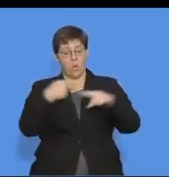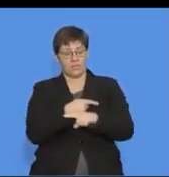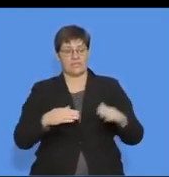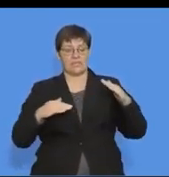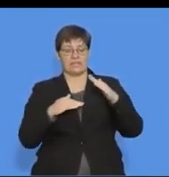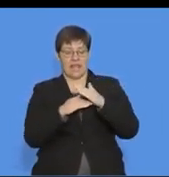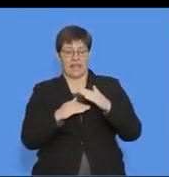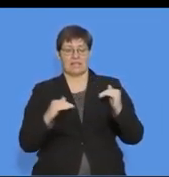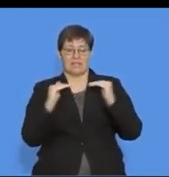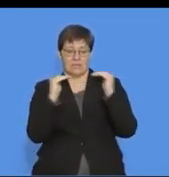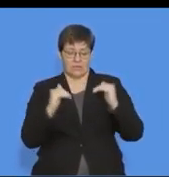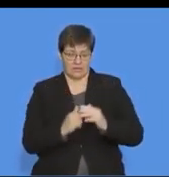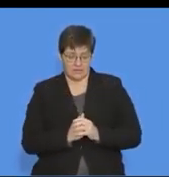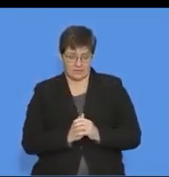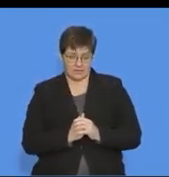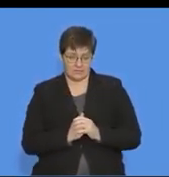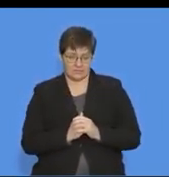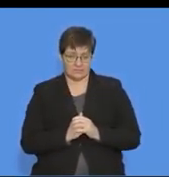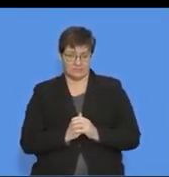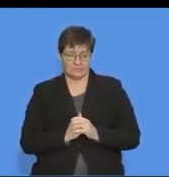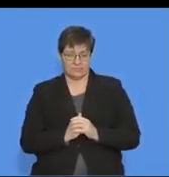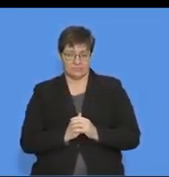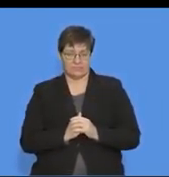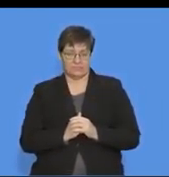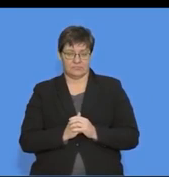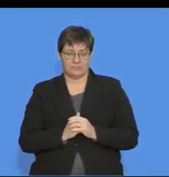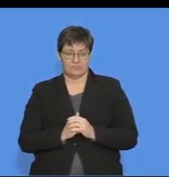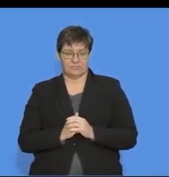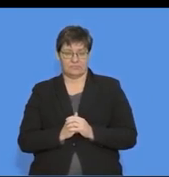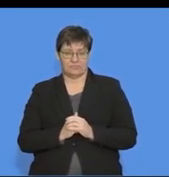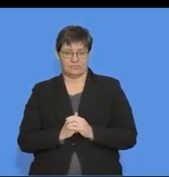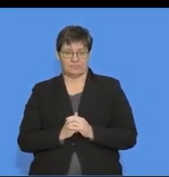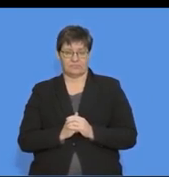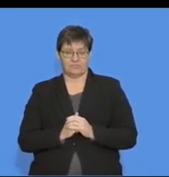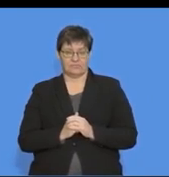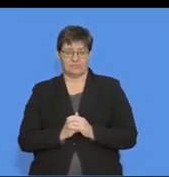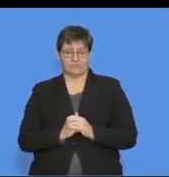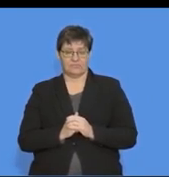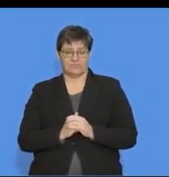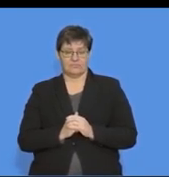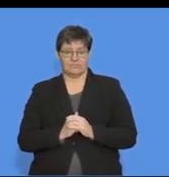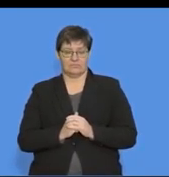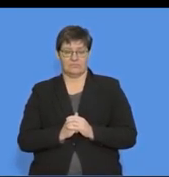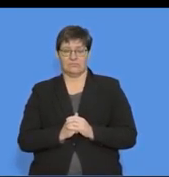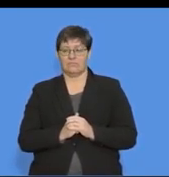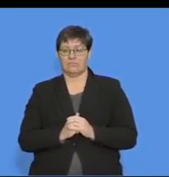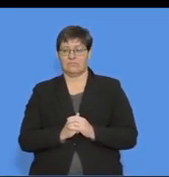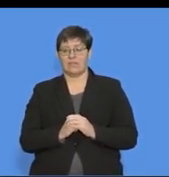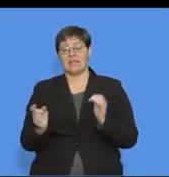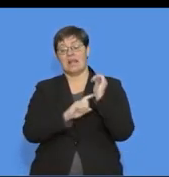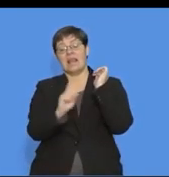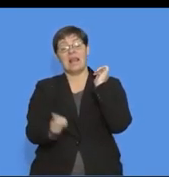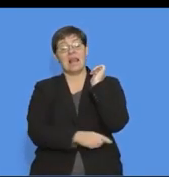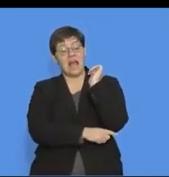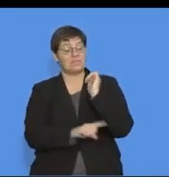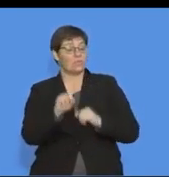angles. Sides opposite equal angles. And then the last question that